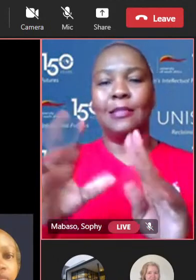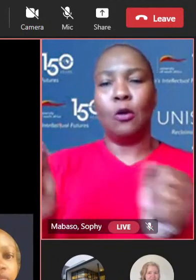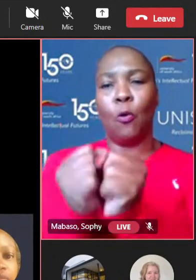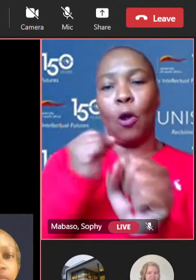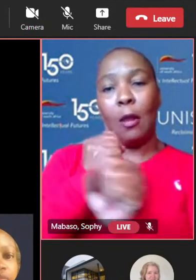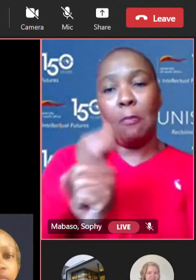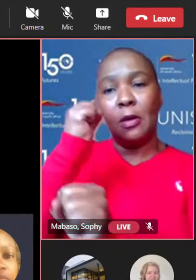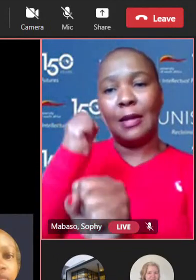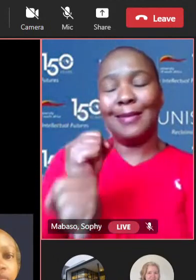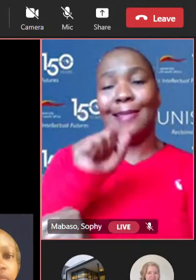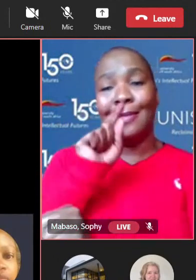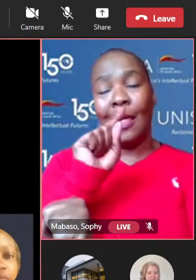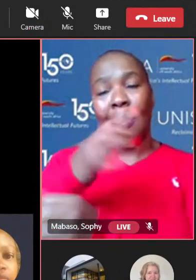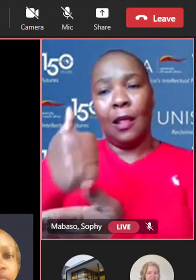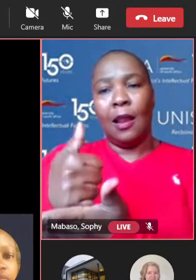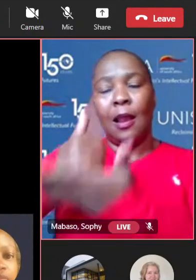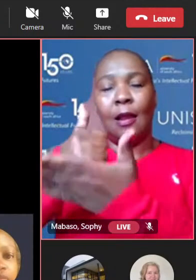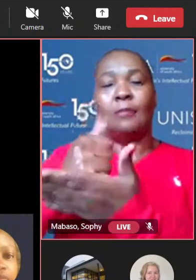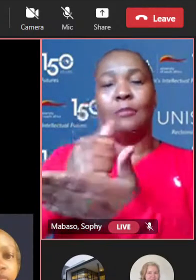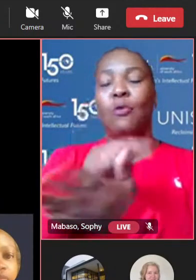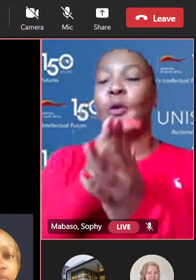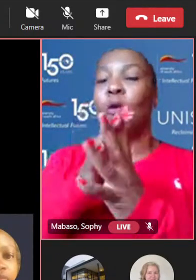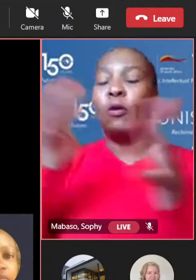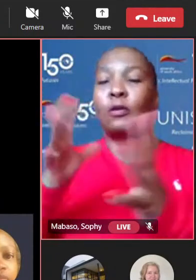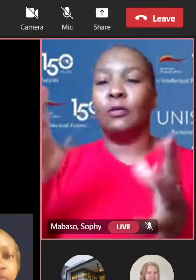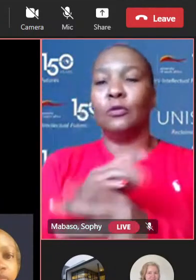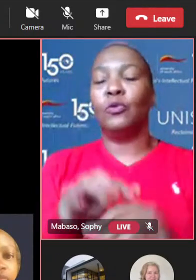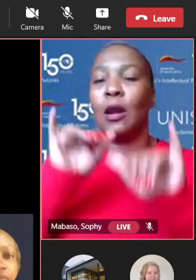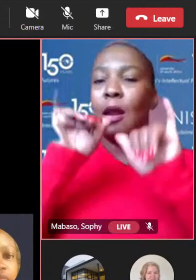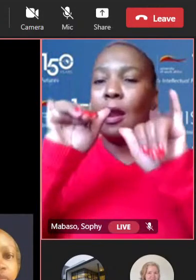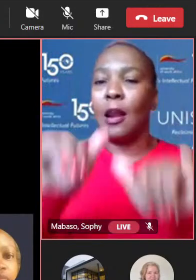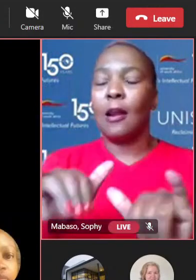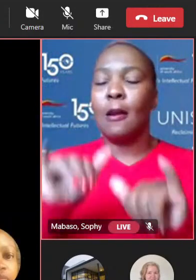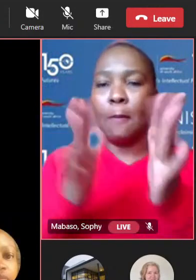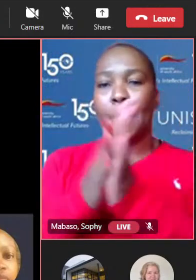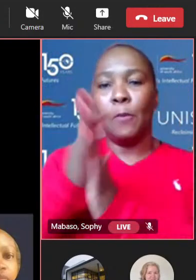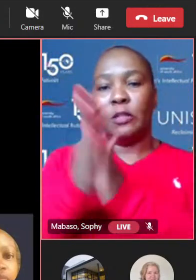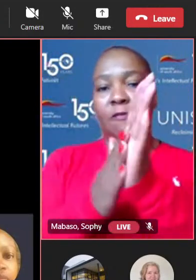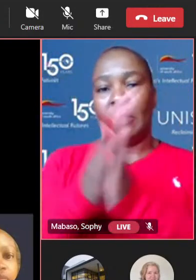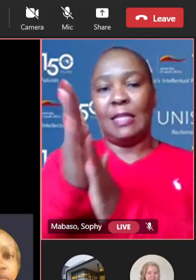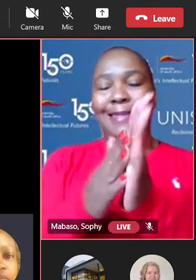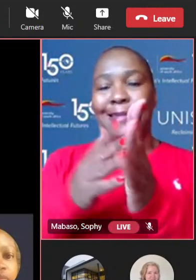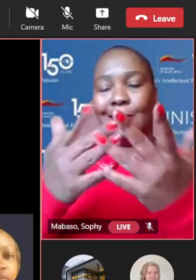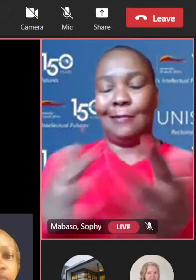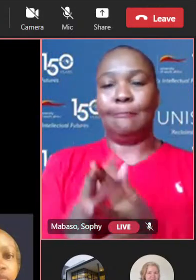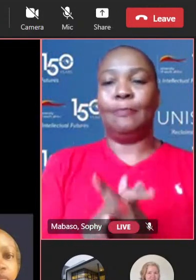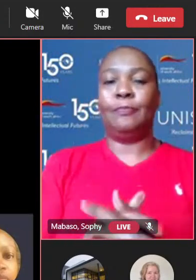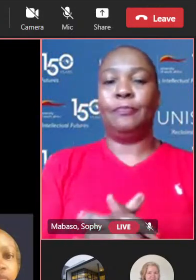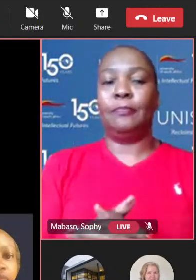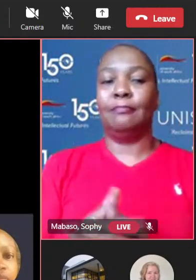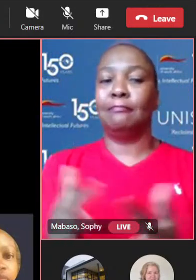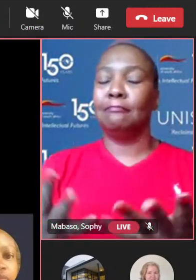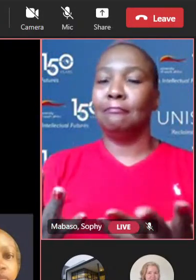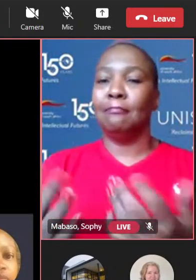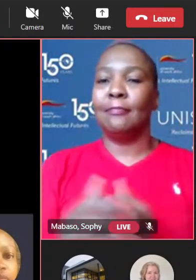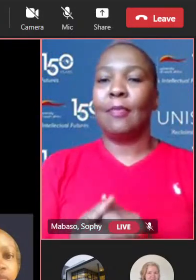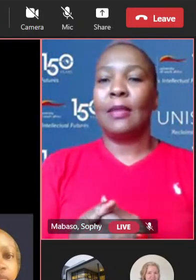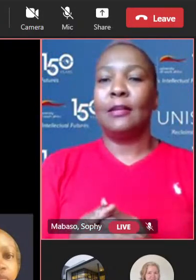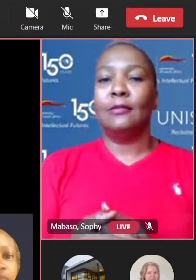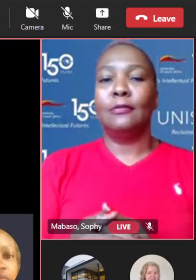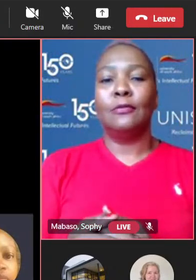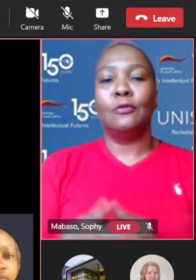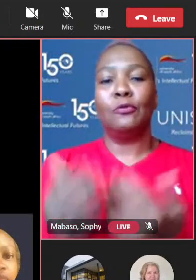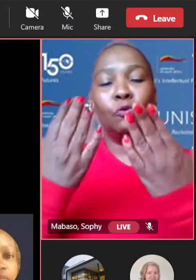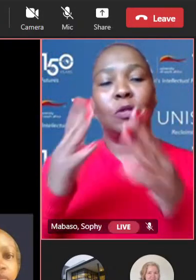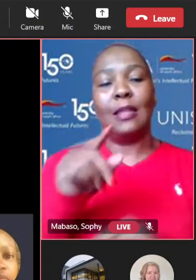will help you to remain motivated. So students, that was the